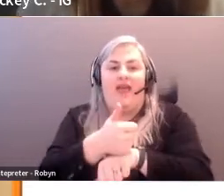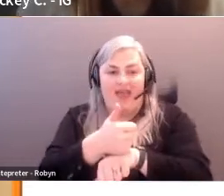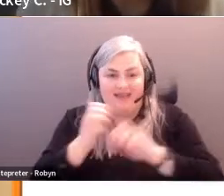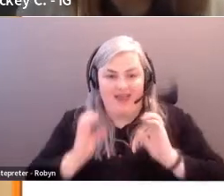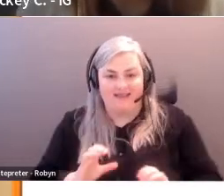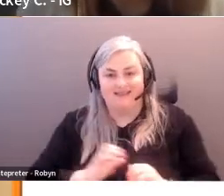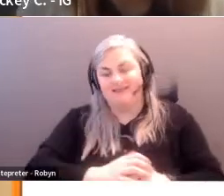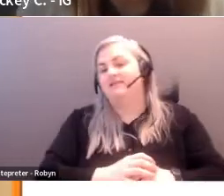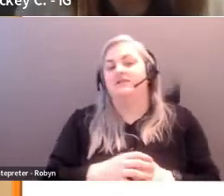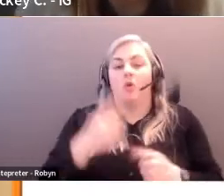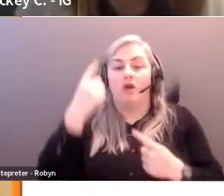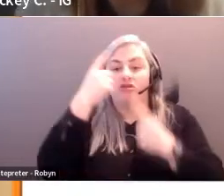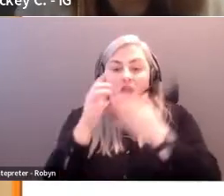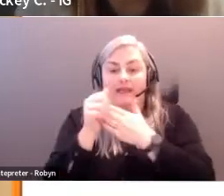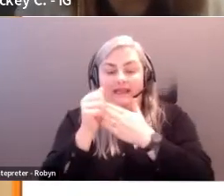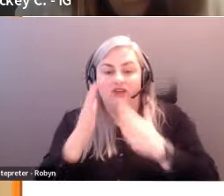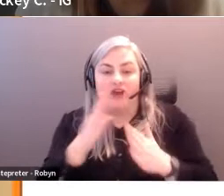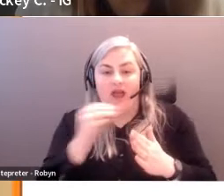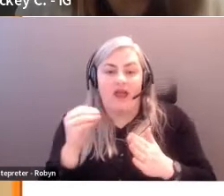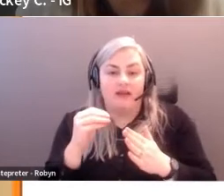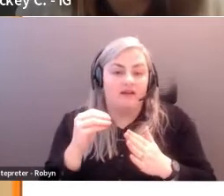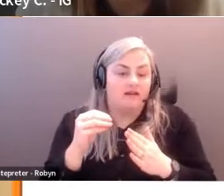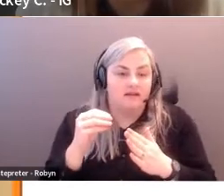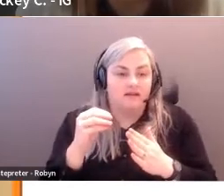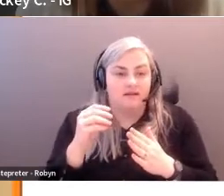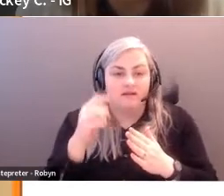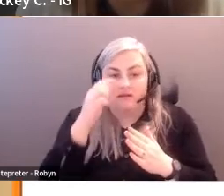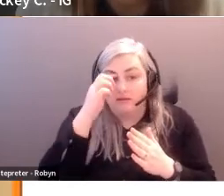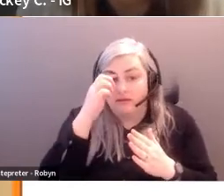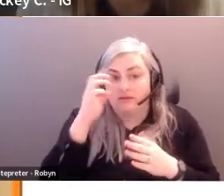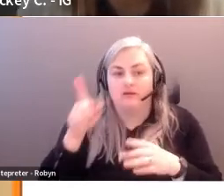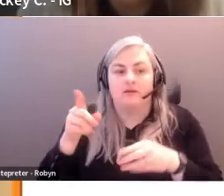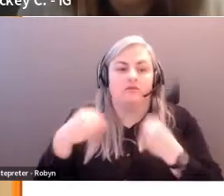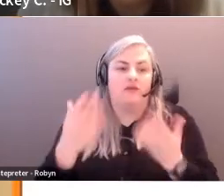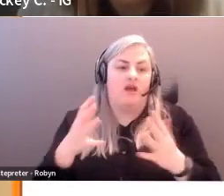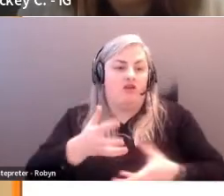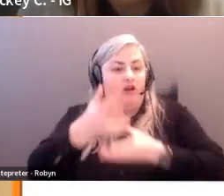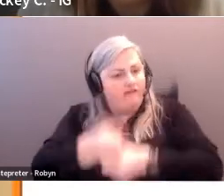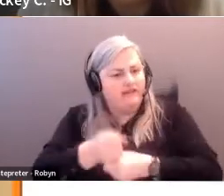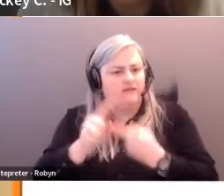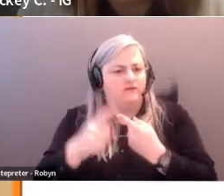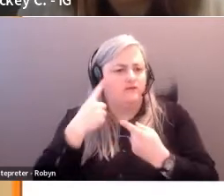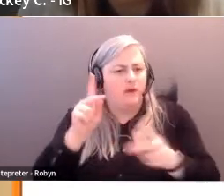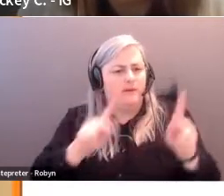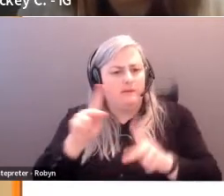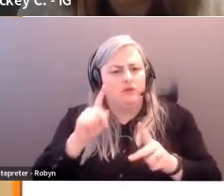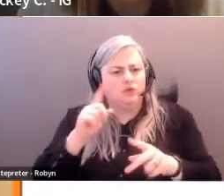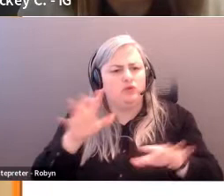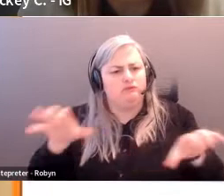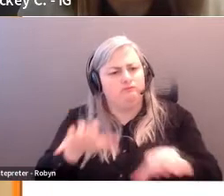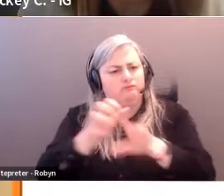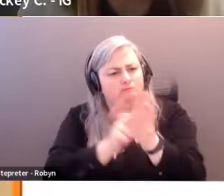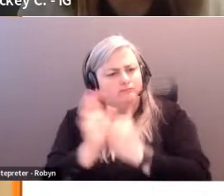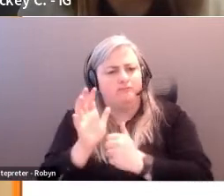leader and the president of Dialectic, Erin gives progressive leaders the confidence they need to tackle the hardest people problems using scientific